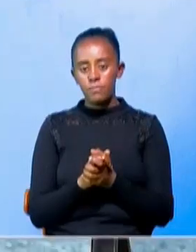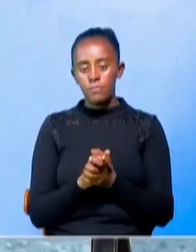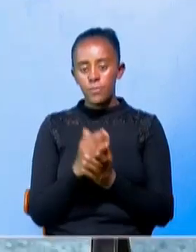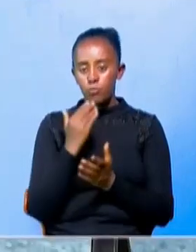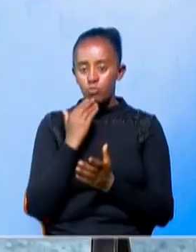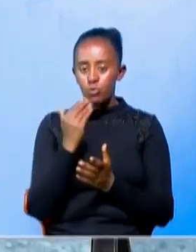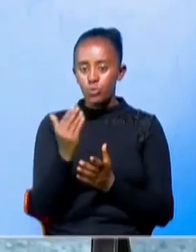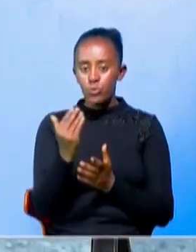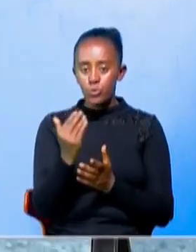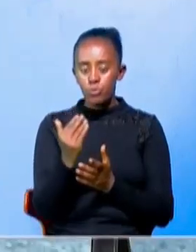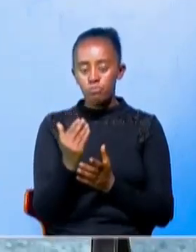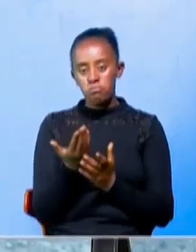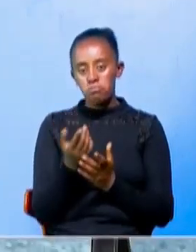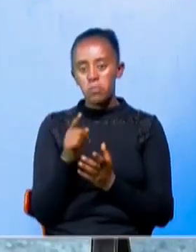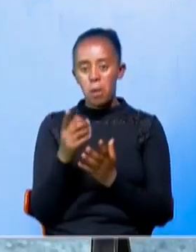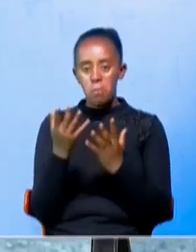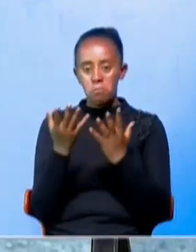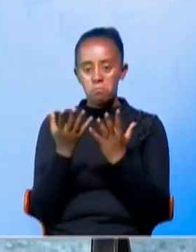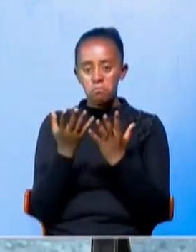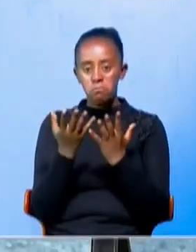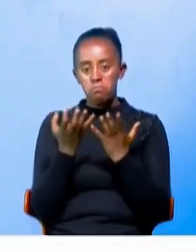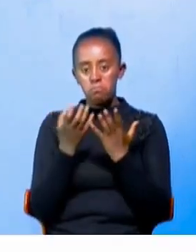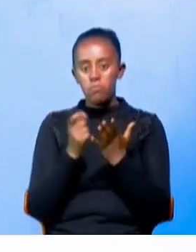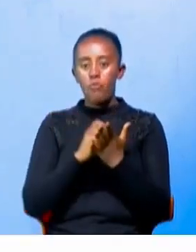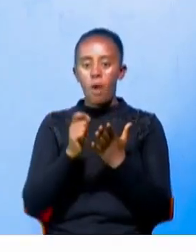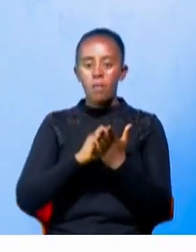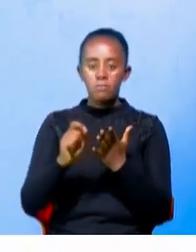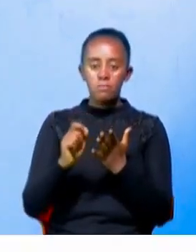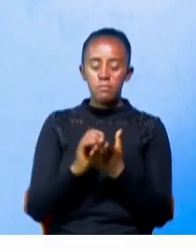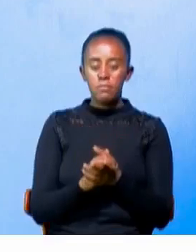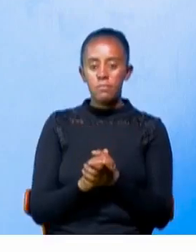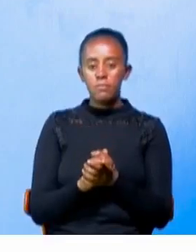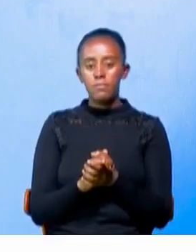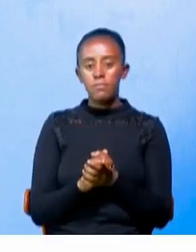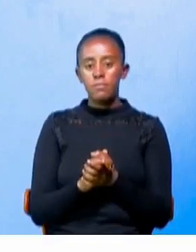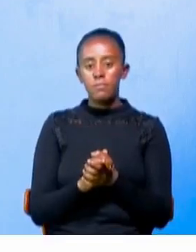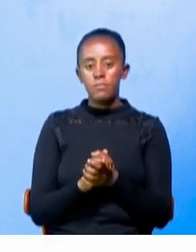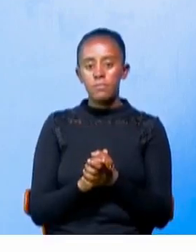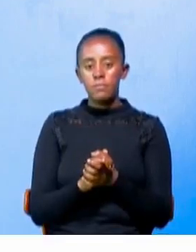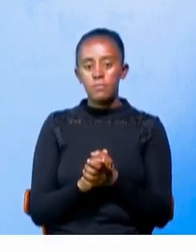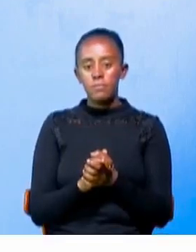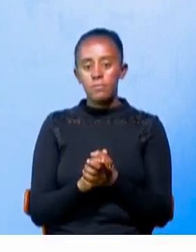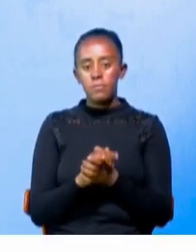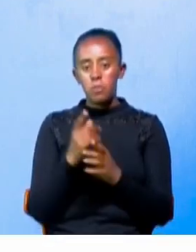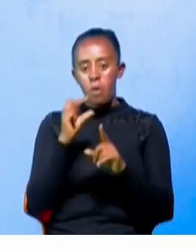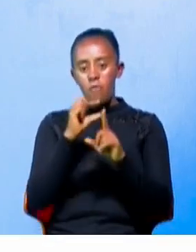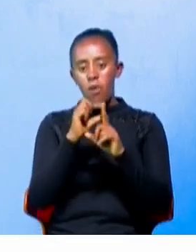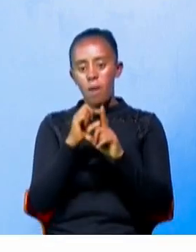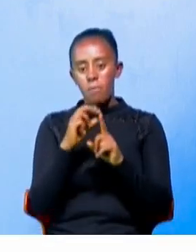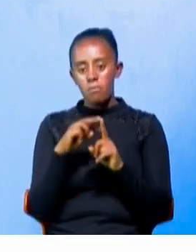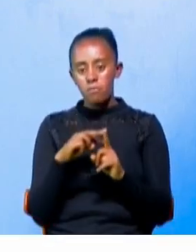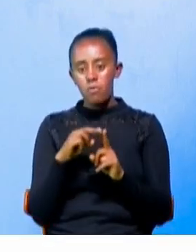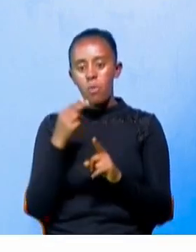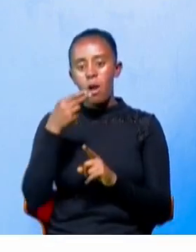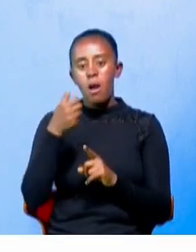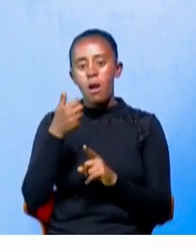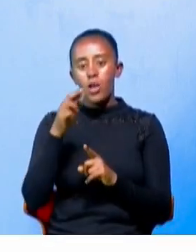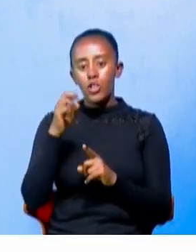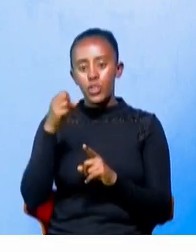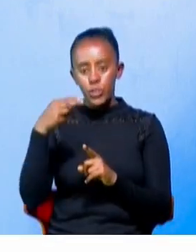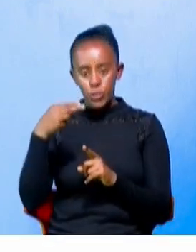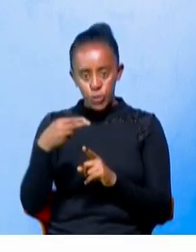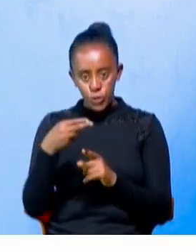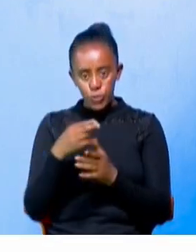Good. I'm going to write, right? Look, these are the vocabularies. Harsh,